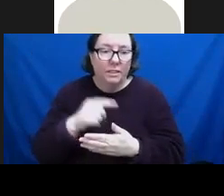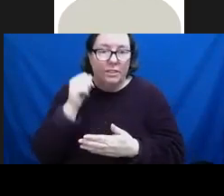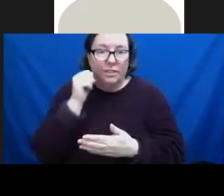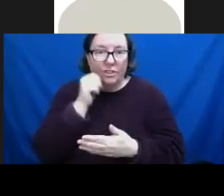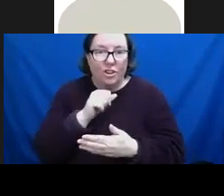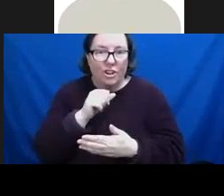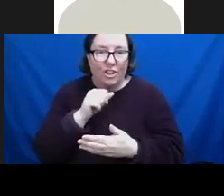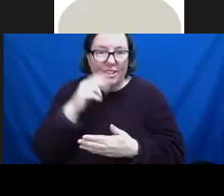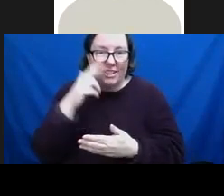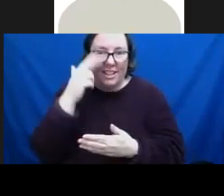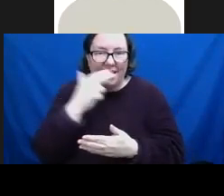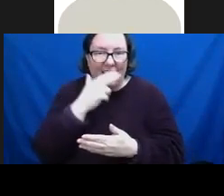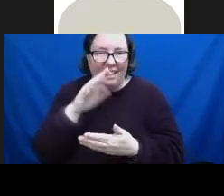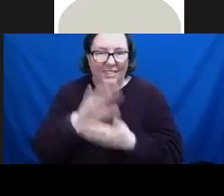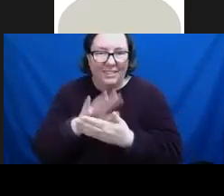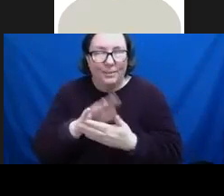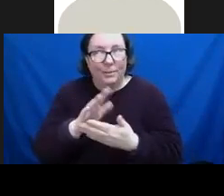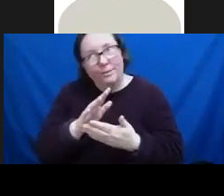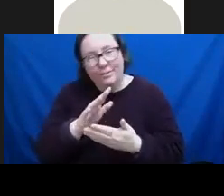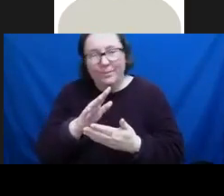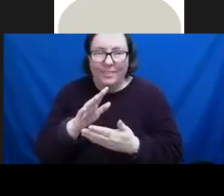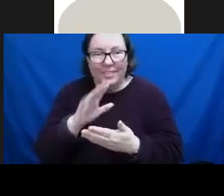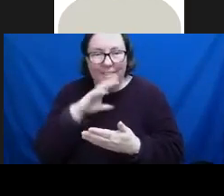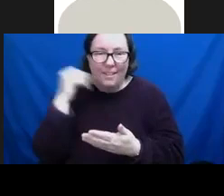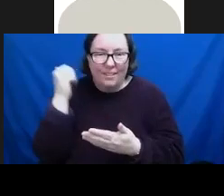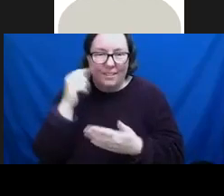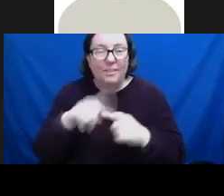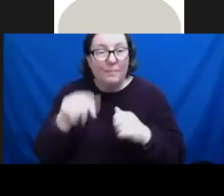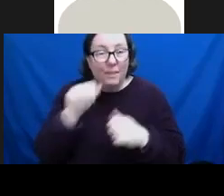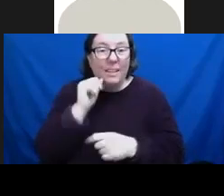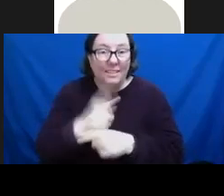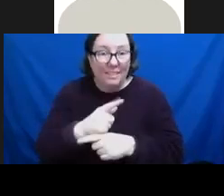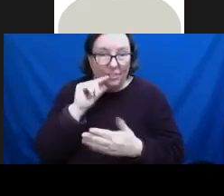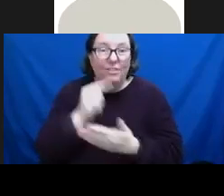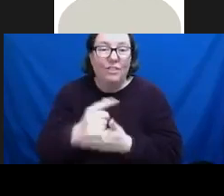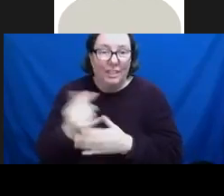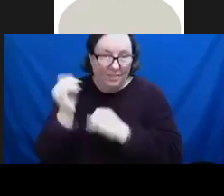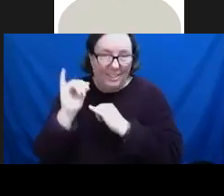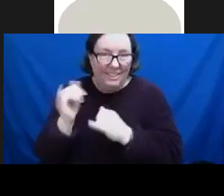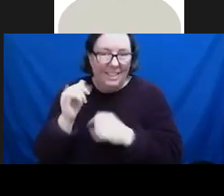myself, but that's okay. My sister is also a graduate.